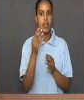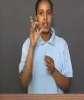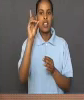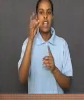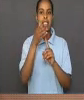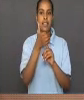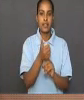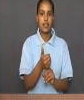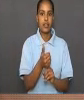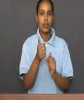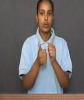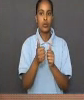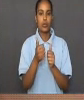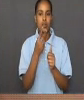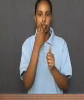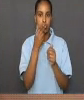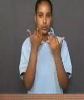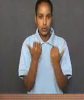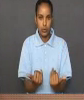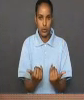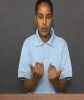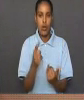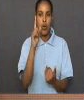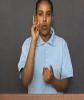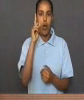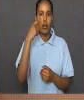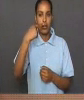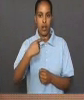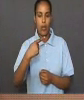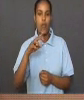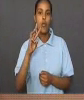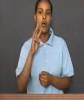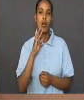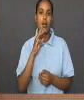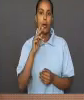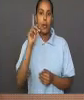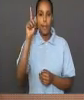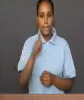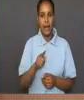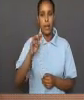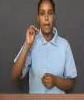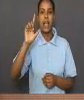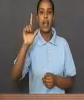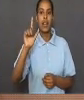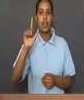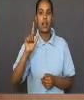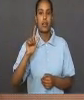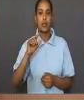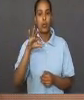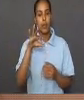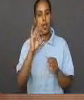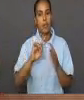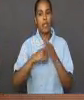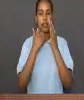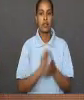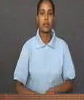density, which we will assume is 1 gram of water per milliliter. You may